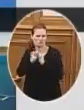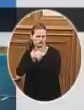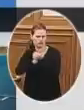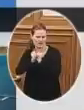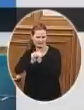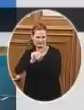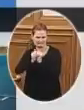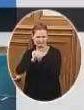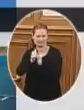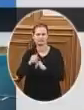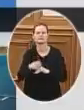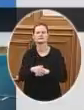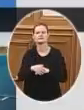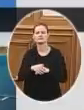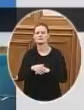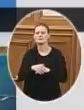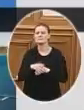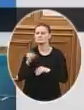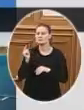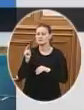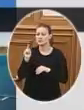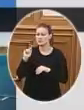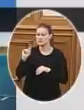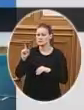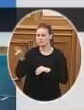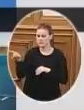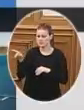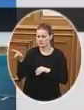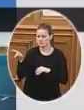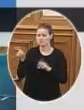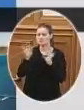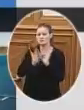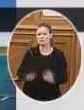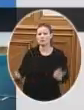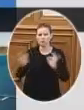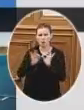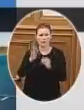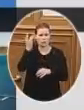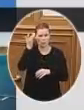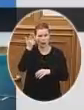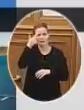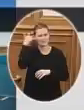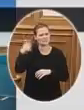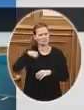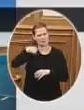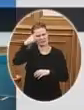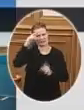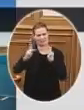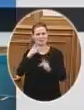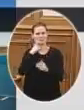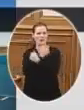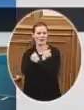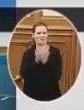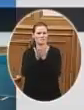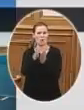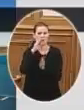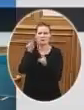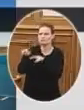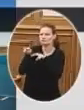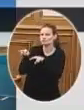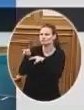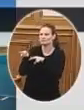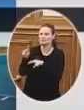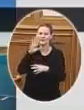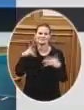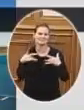So this ends up being important for us to understand that this itself might be an attraction in all of the realm of attractions that come with the America's Cup